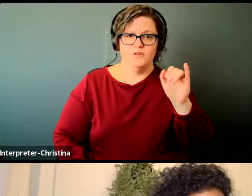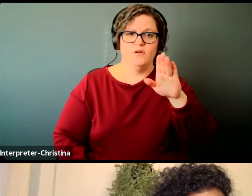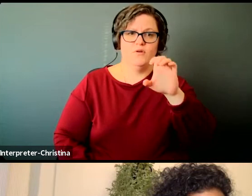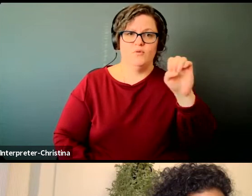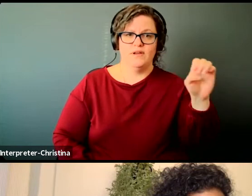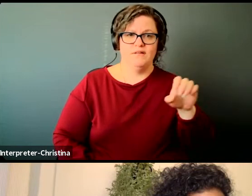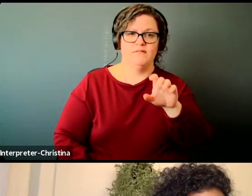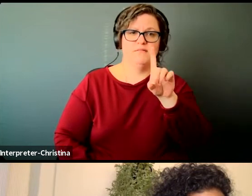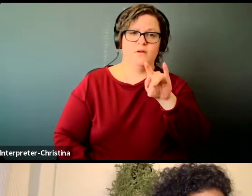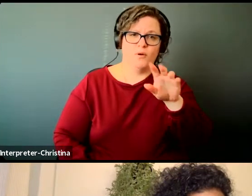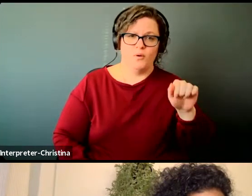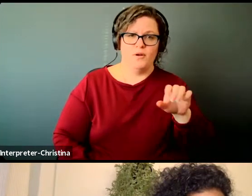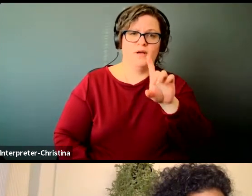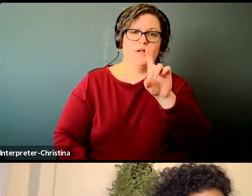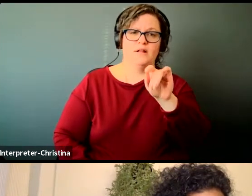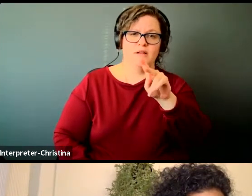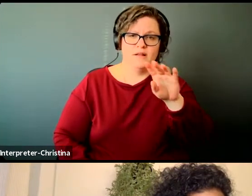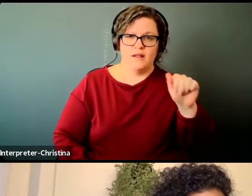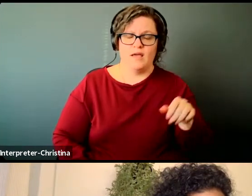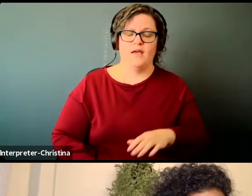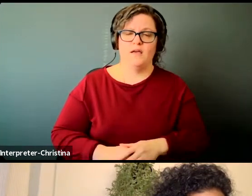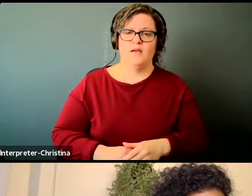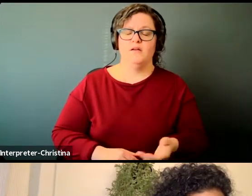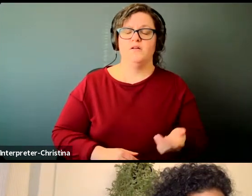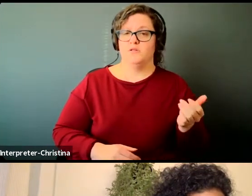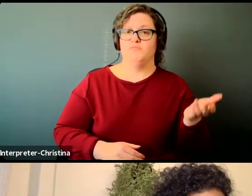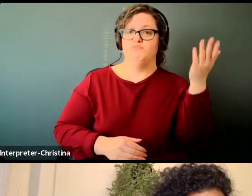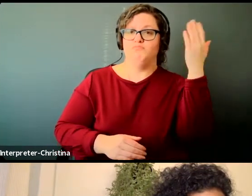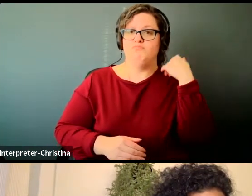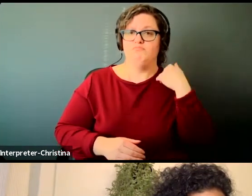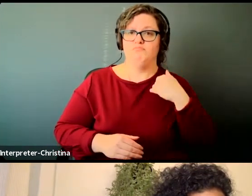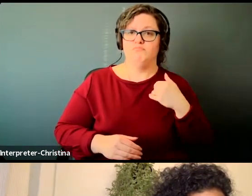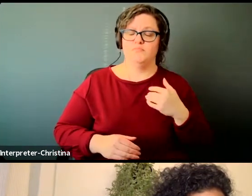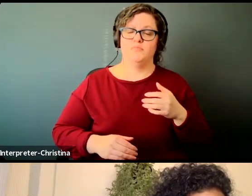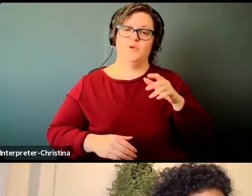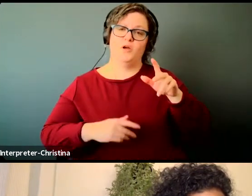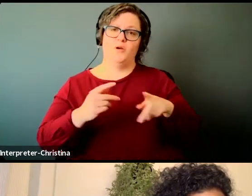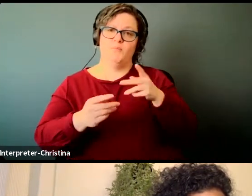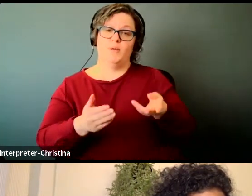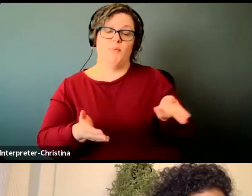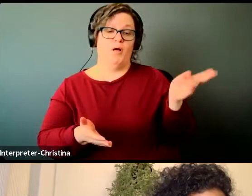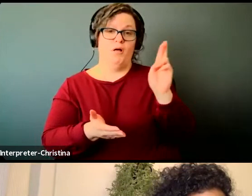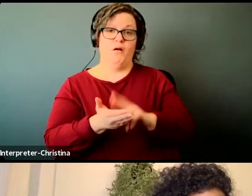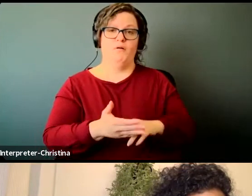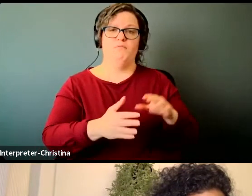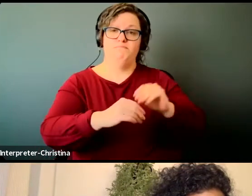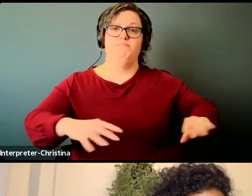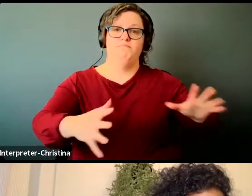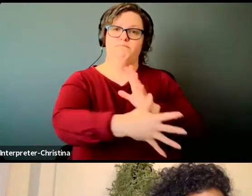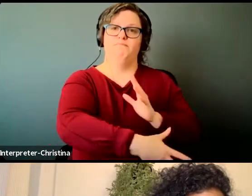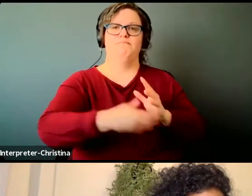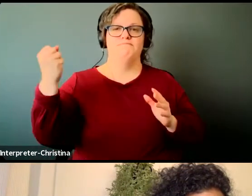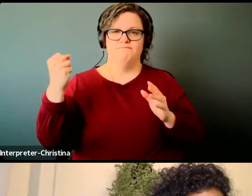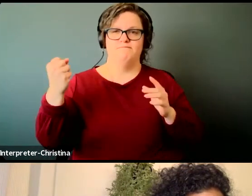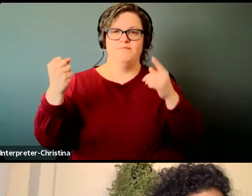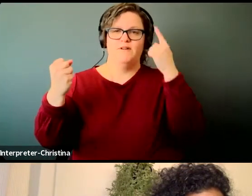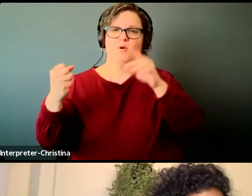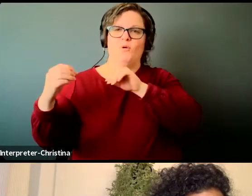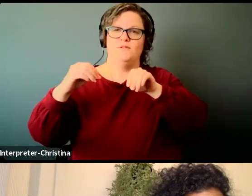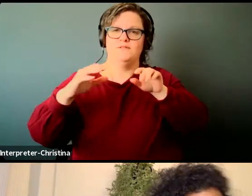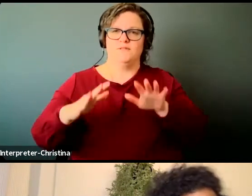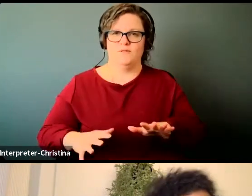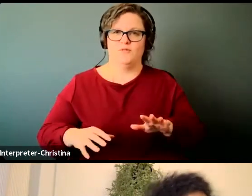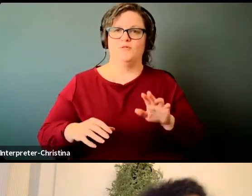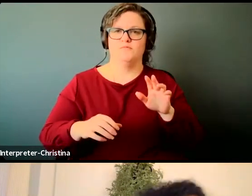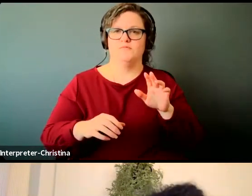1871, Treaty 1 took territory from 7 Anishinaabe First Nations to make the land available for settler use and ownership. As a